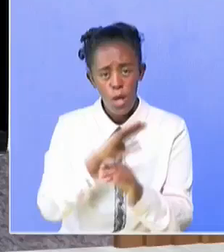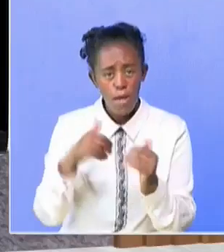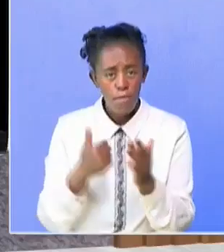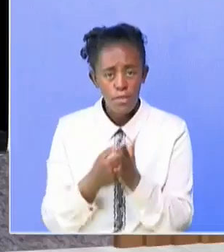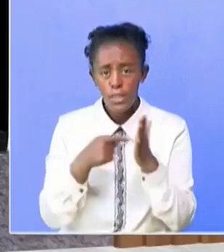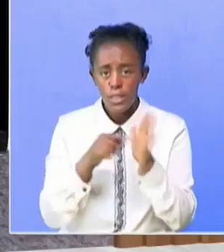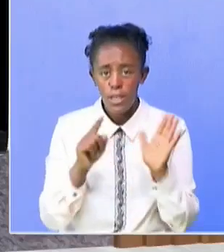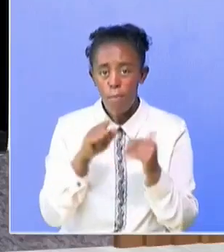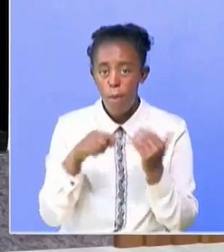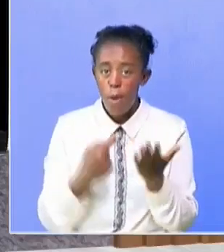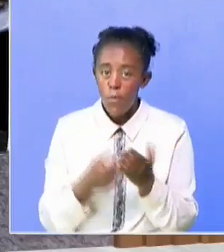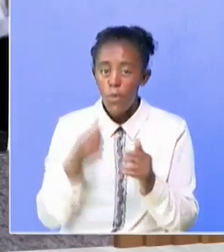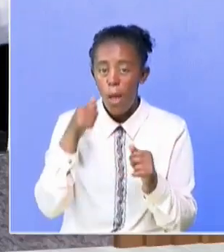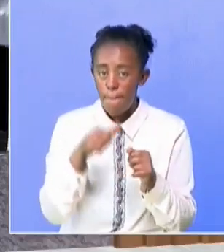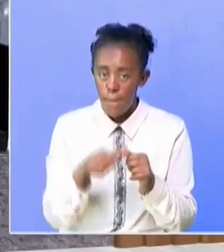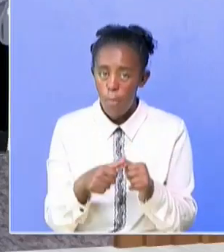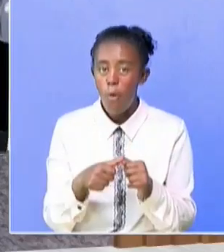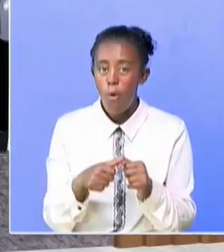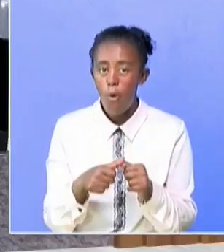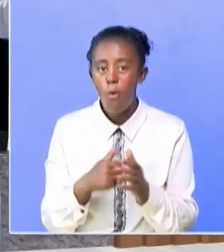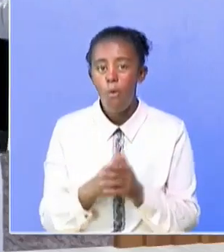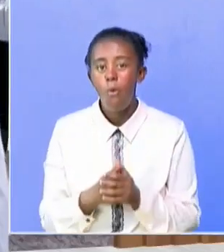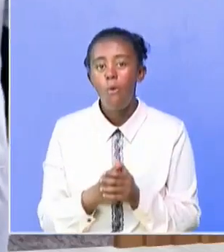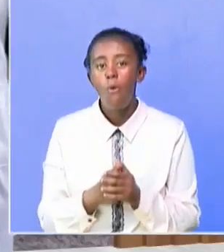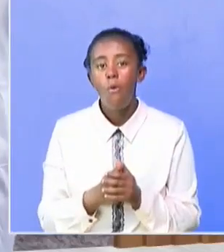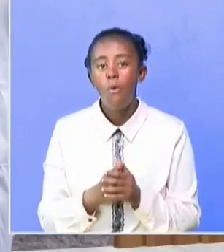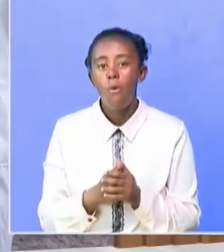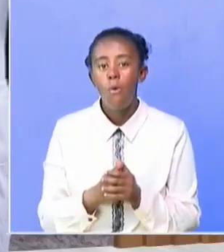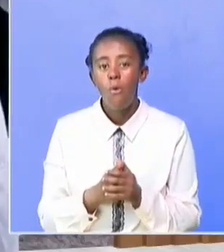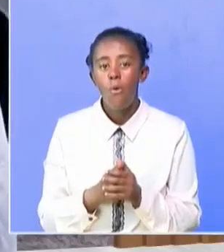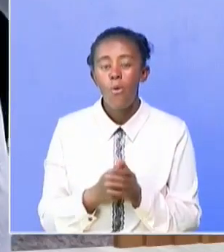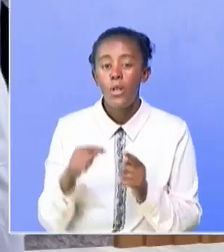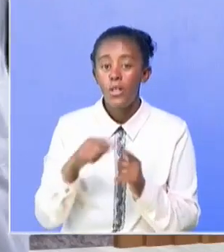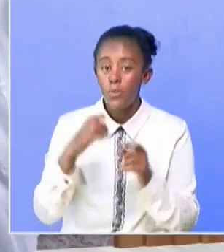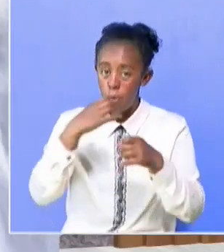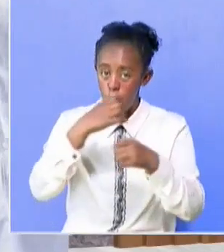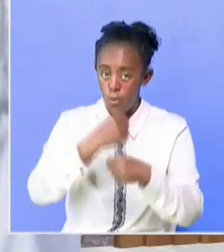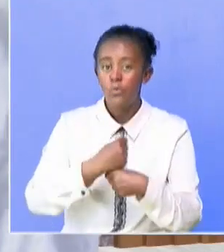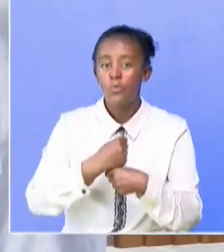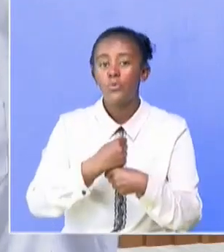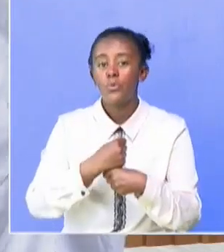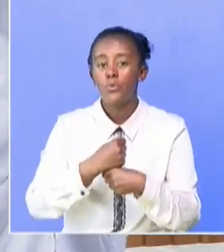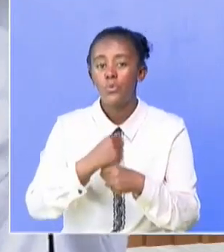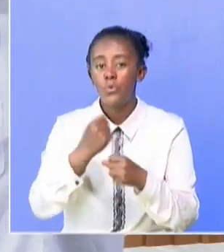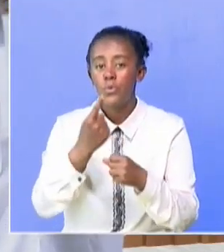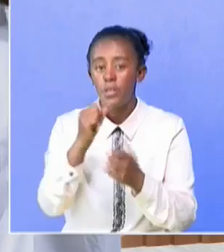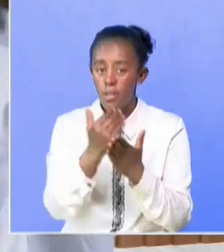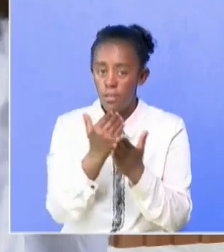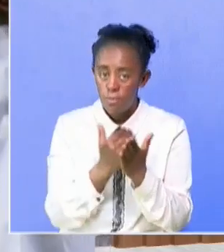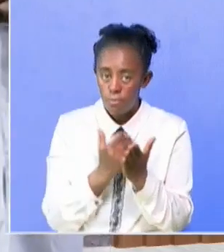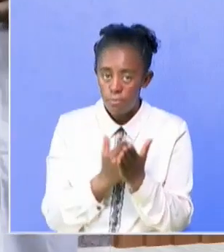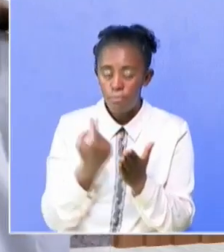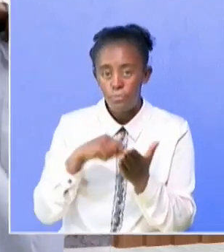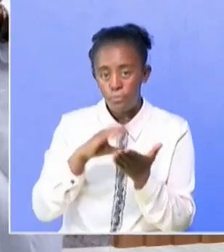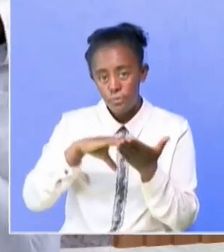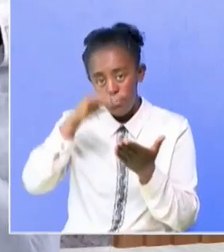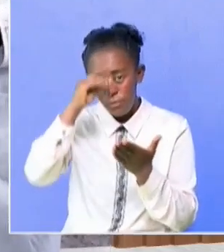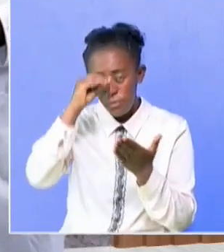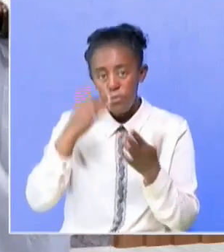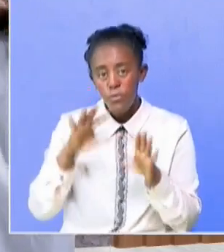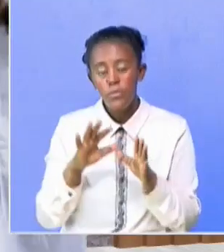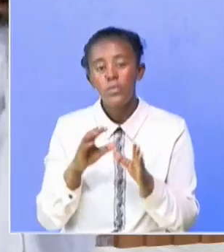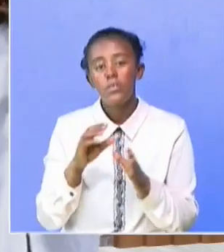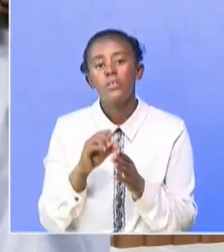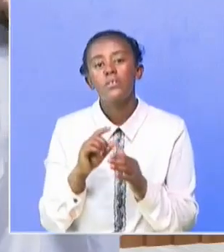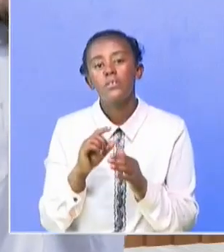clear about a memo. So, to conclude the lesson, what we learned so